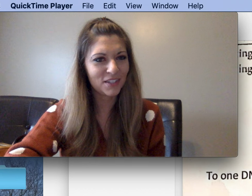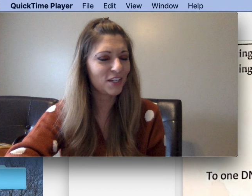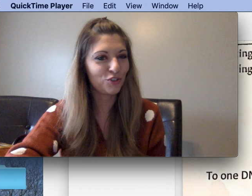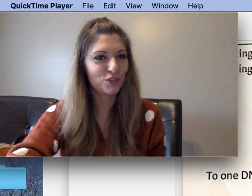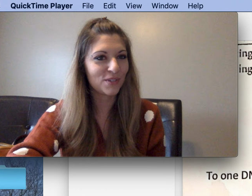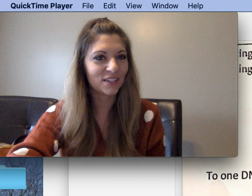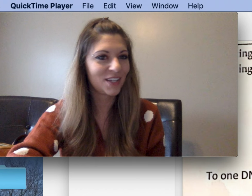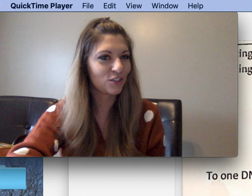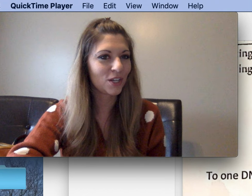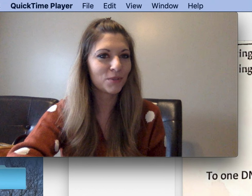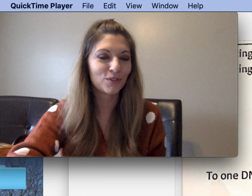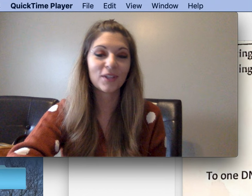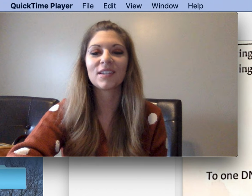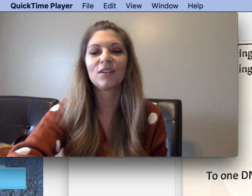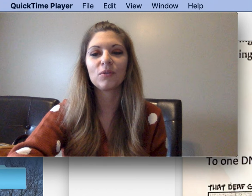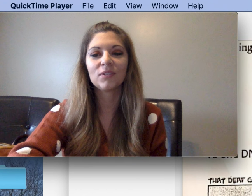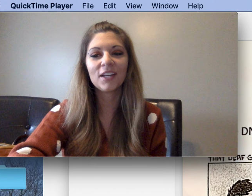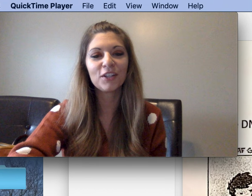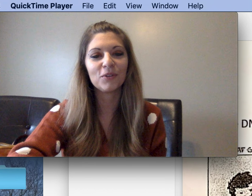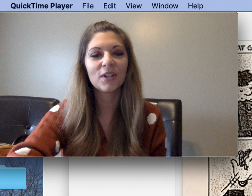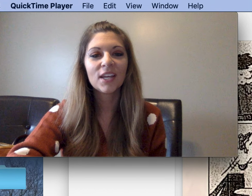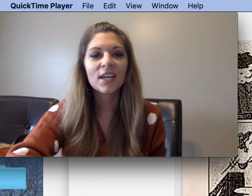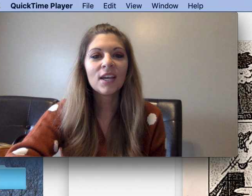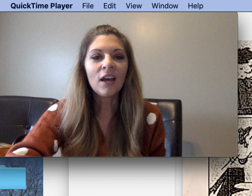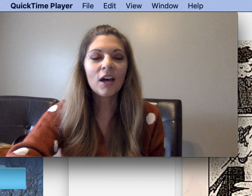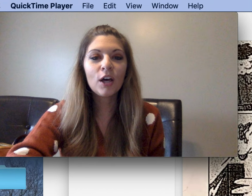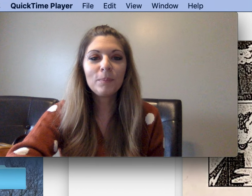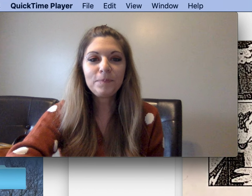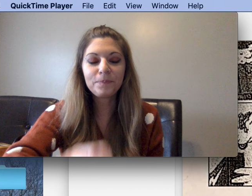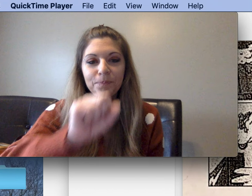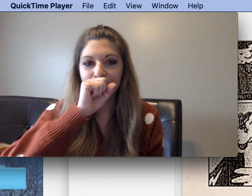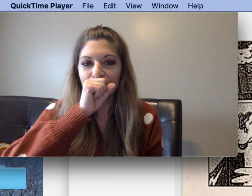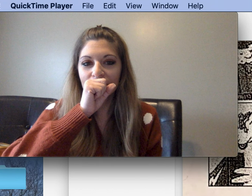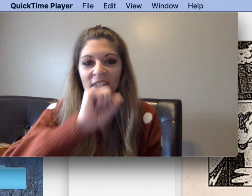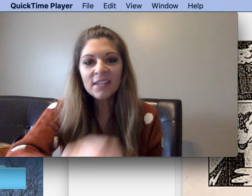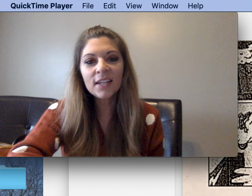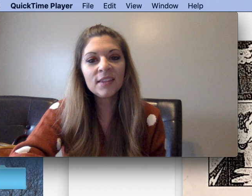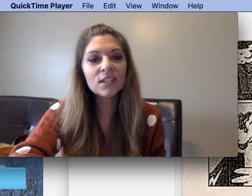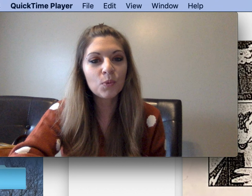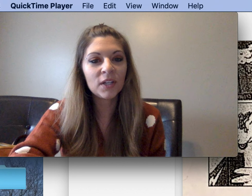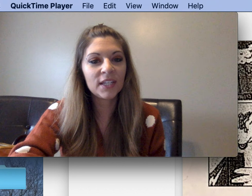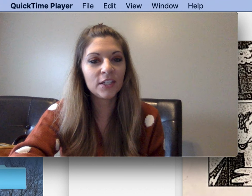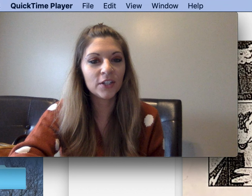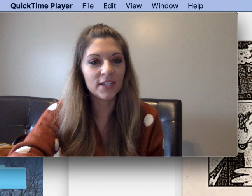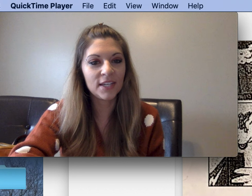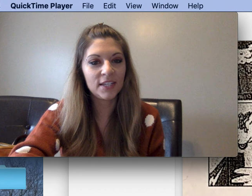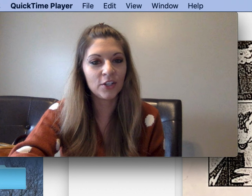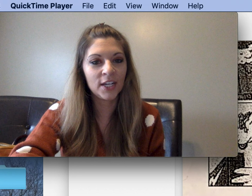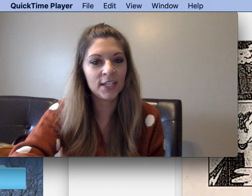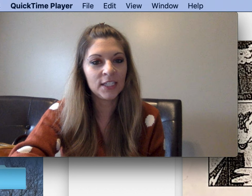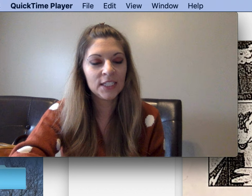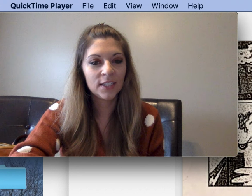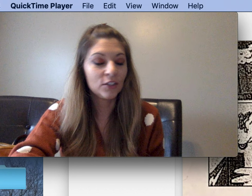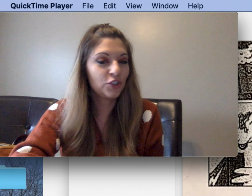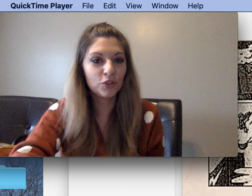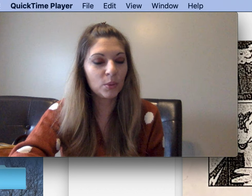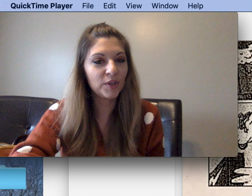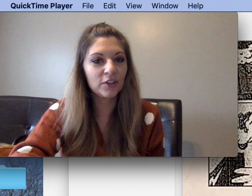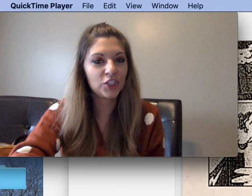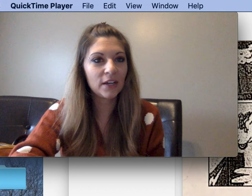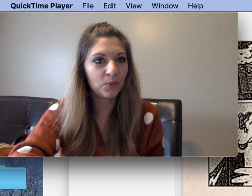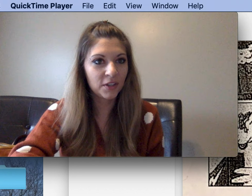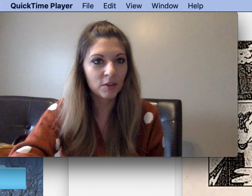but instead he's just using his hand shapes. So that's kind of cute. And then in this one, here is just